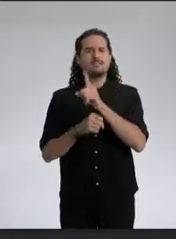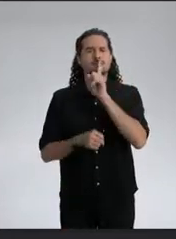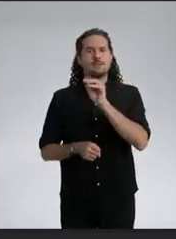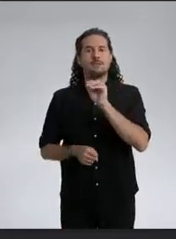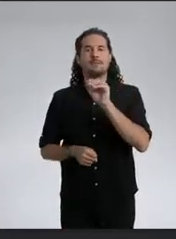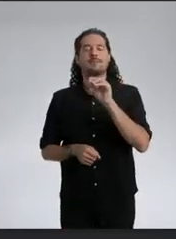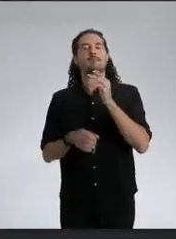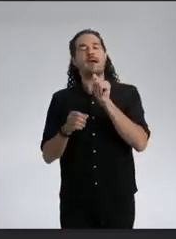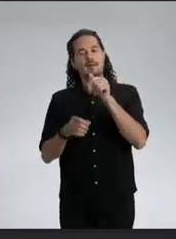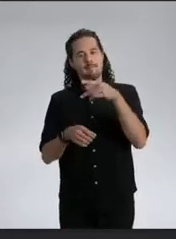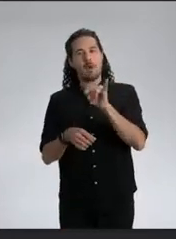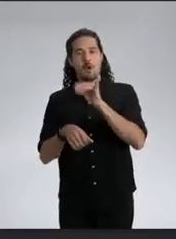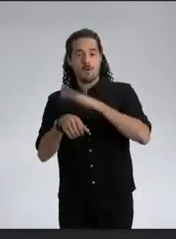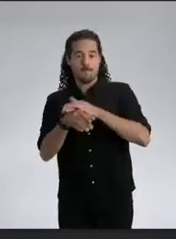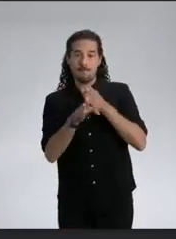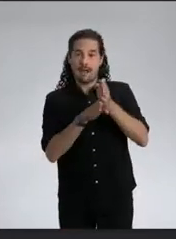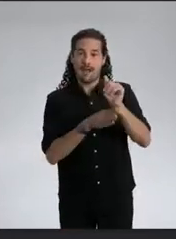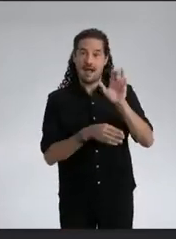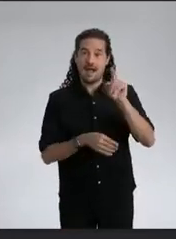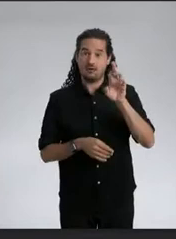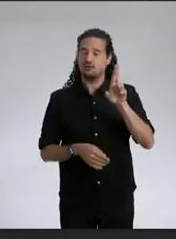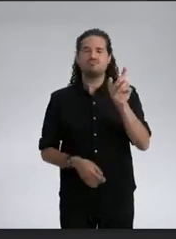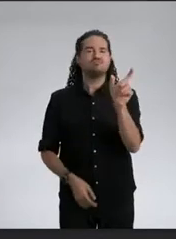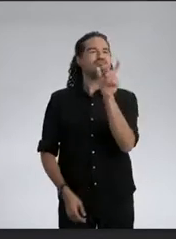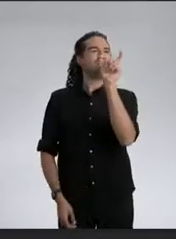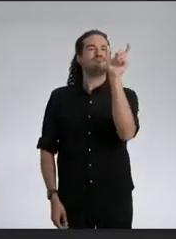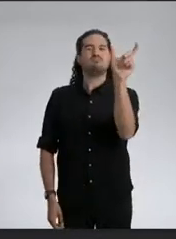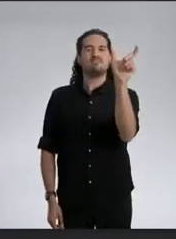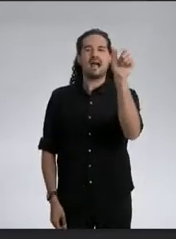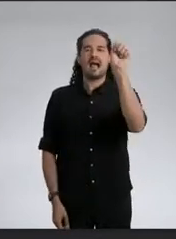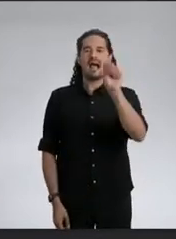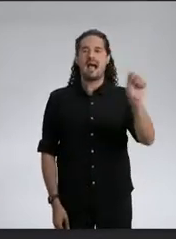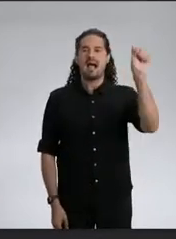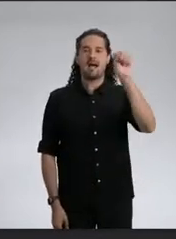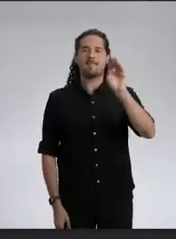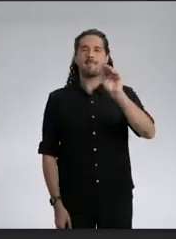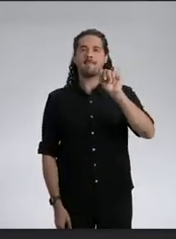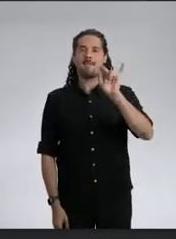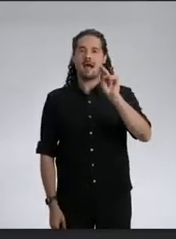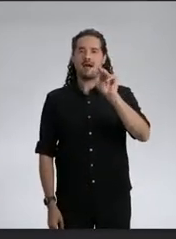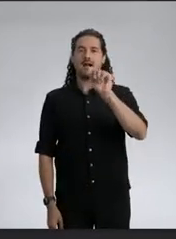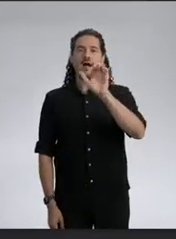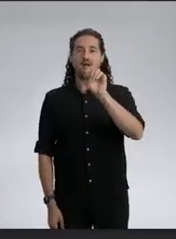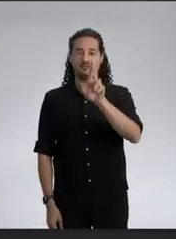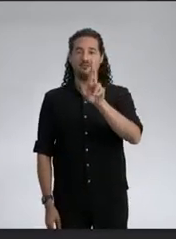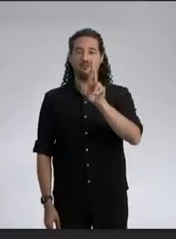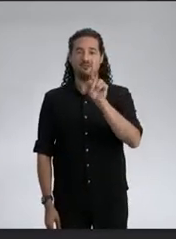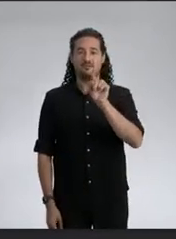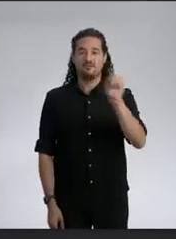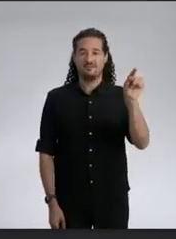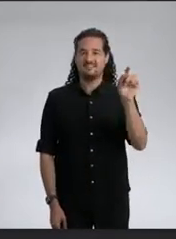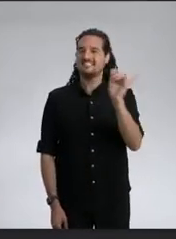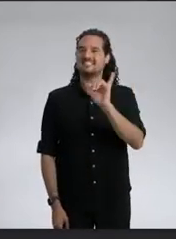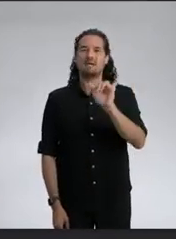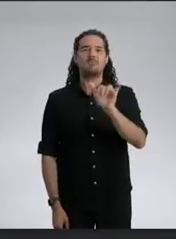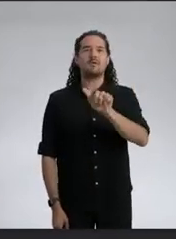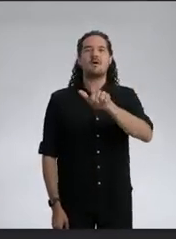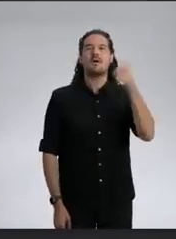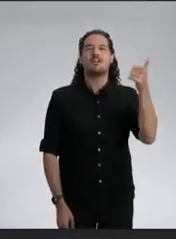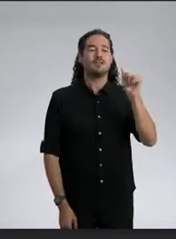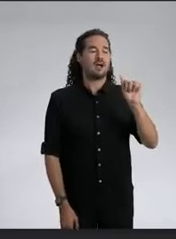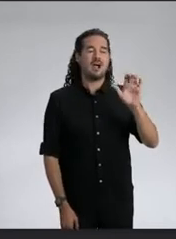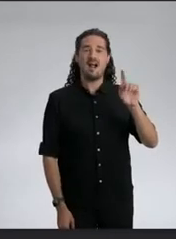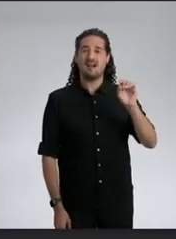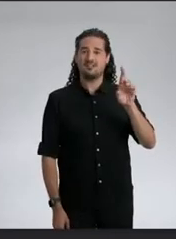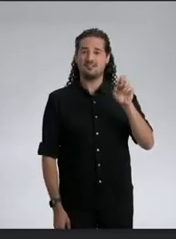annotating the declaration with the main actor attribute. Just like with other actors, calling a function that runs on the